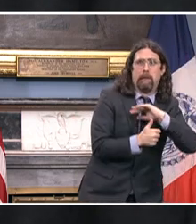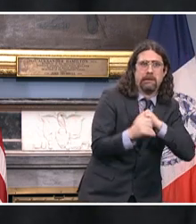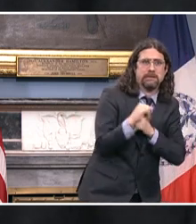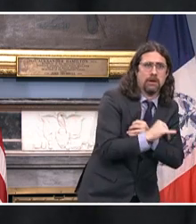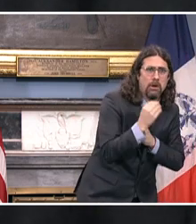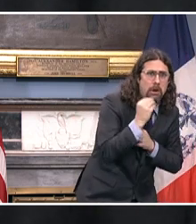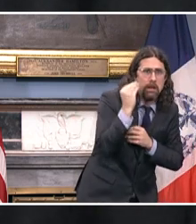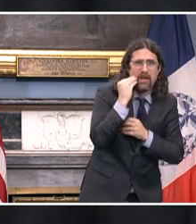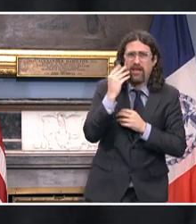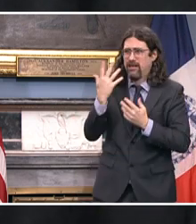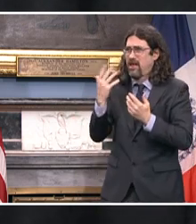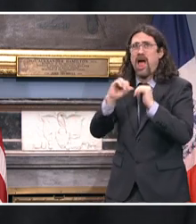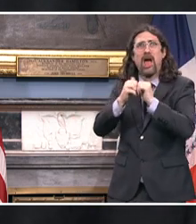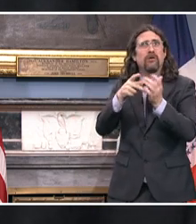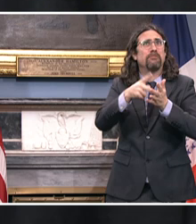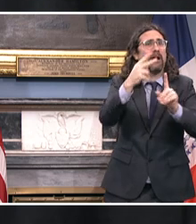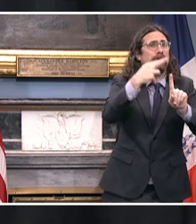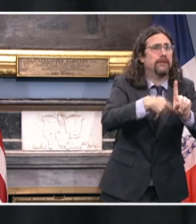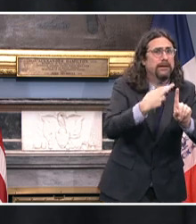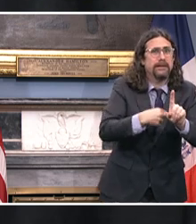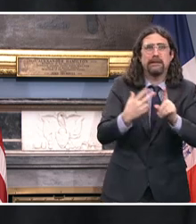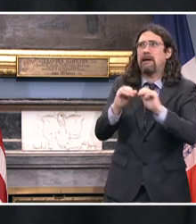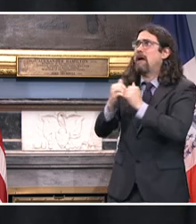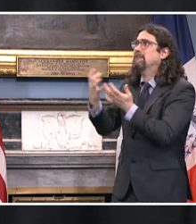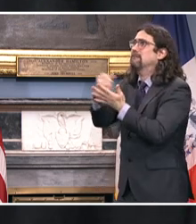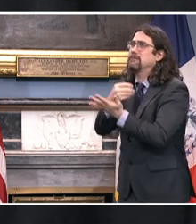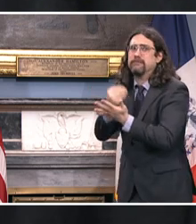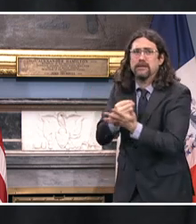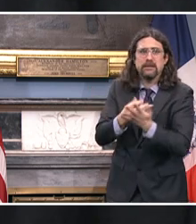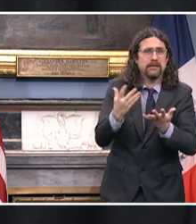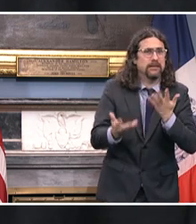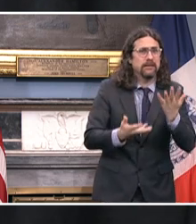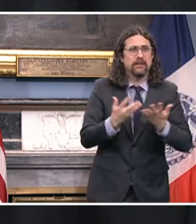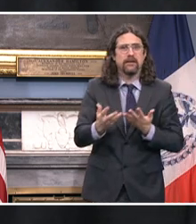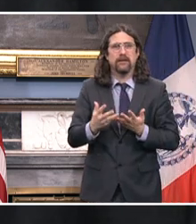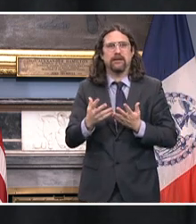food? So my message is, we will keep everybody.